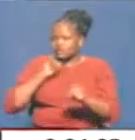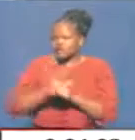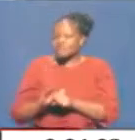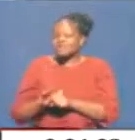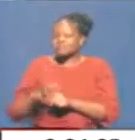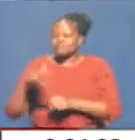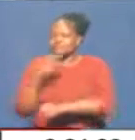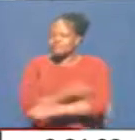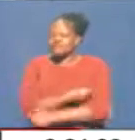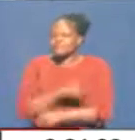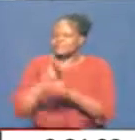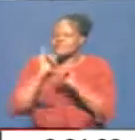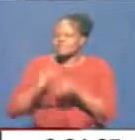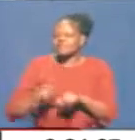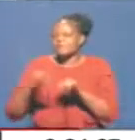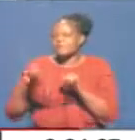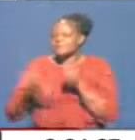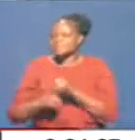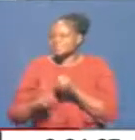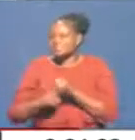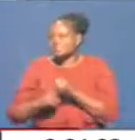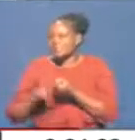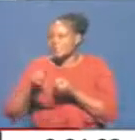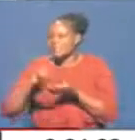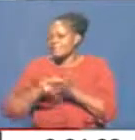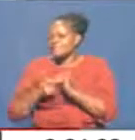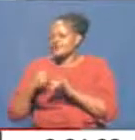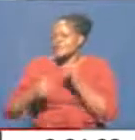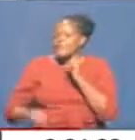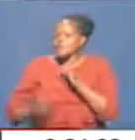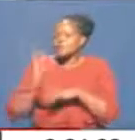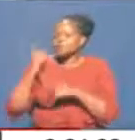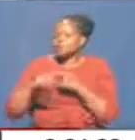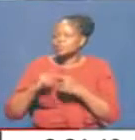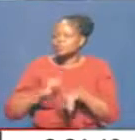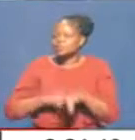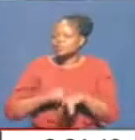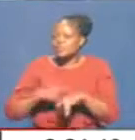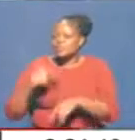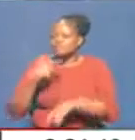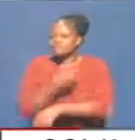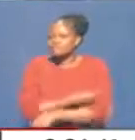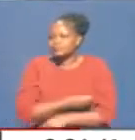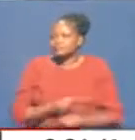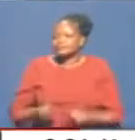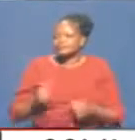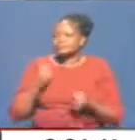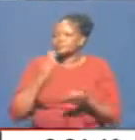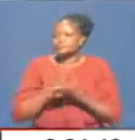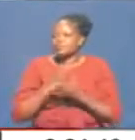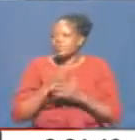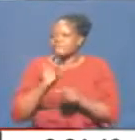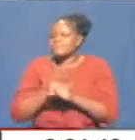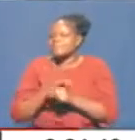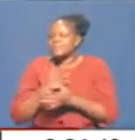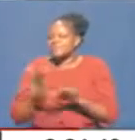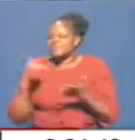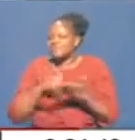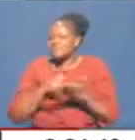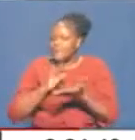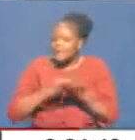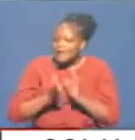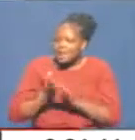shelf life of 6 months. So from production to the time you administer, there's a lot of logistics in terms of packing and